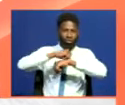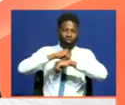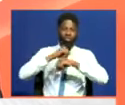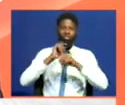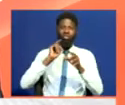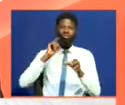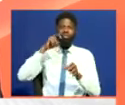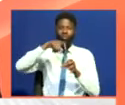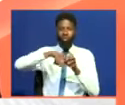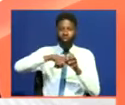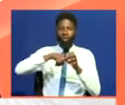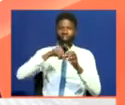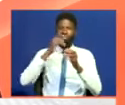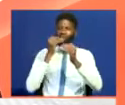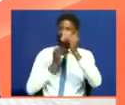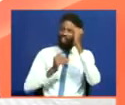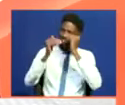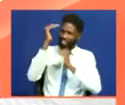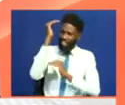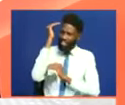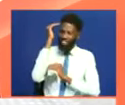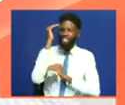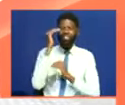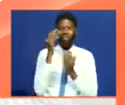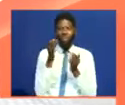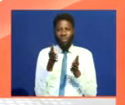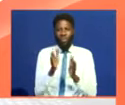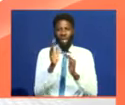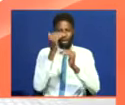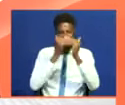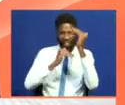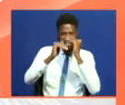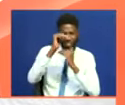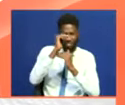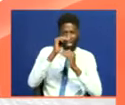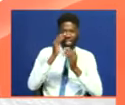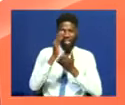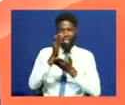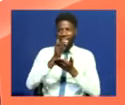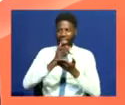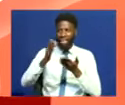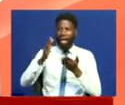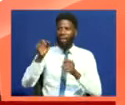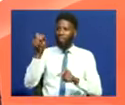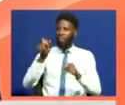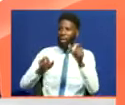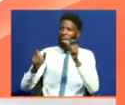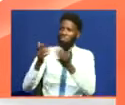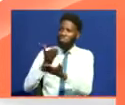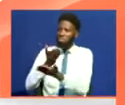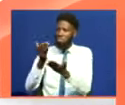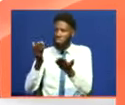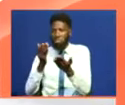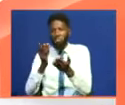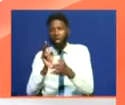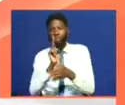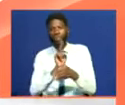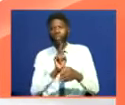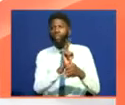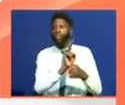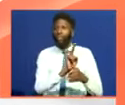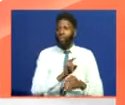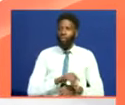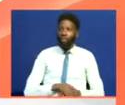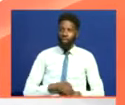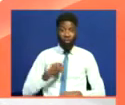campus, and entering through the campus chain, other people are actually taking advantage of them. We had a very good conversation,